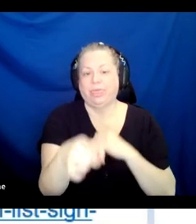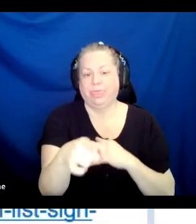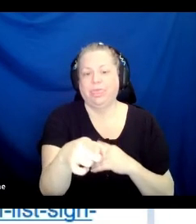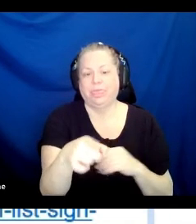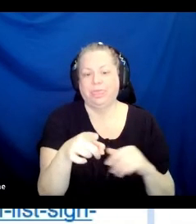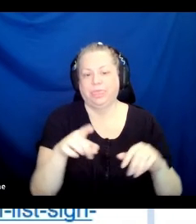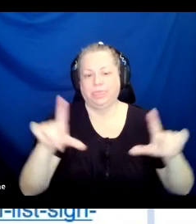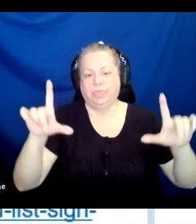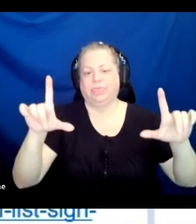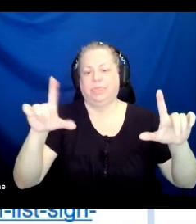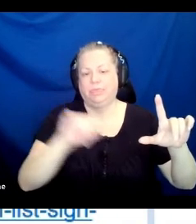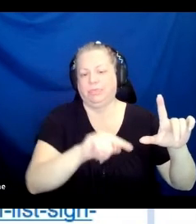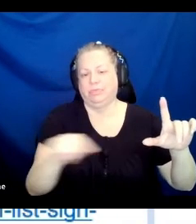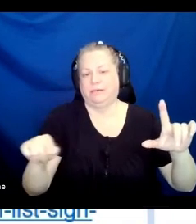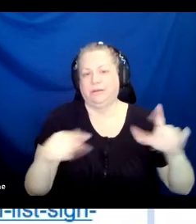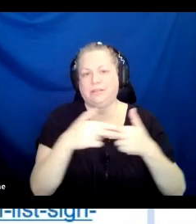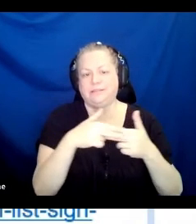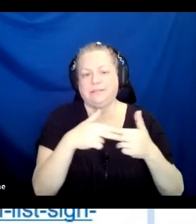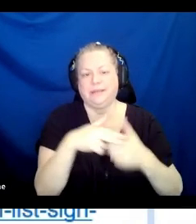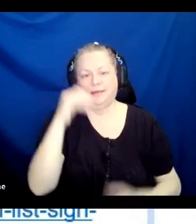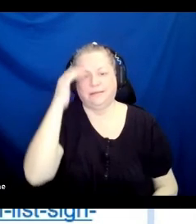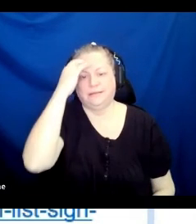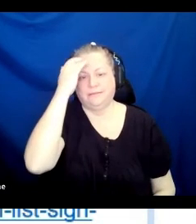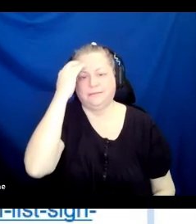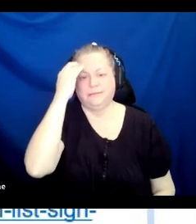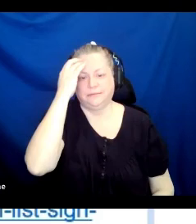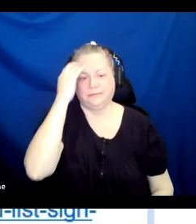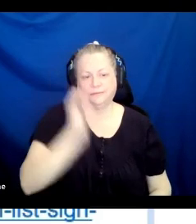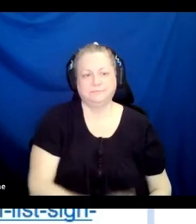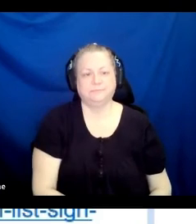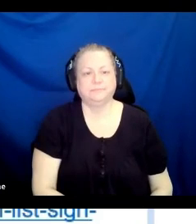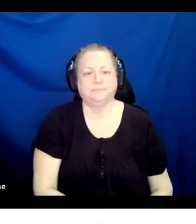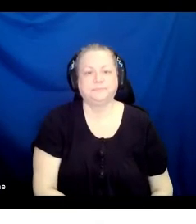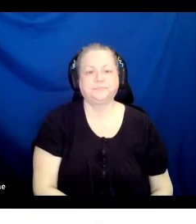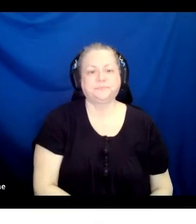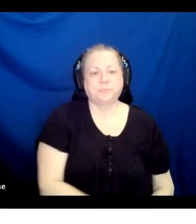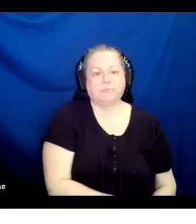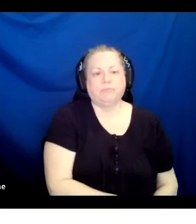at the bottom of the slide. Next slide.